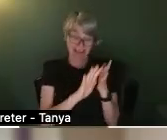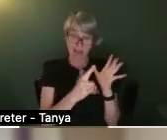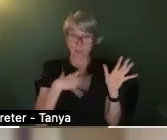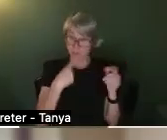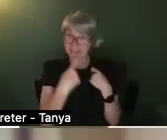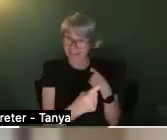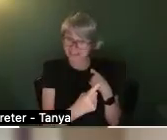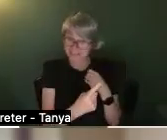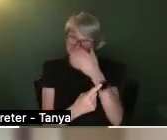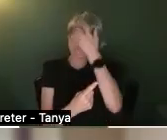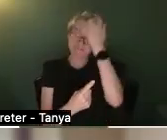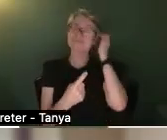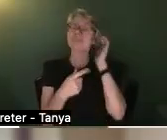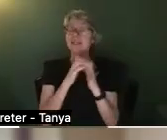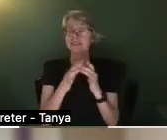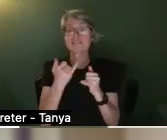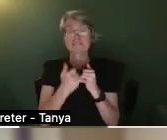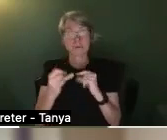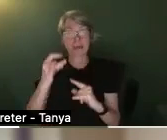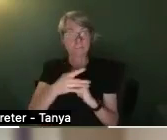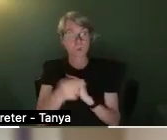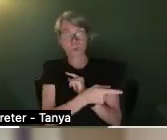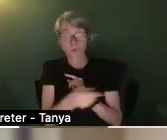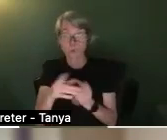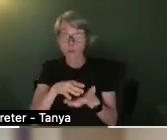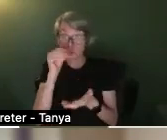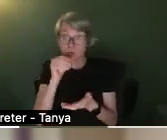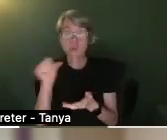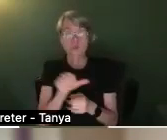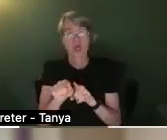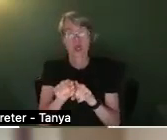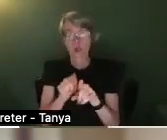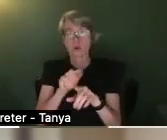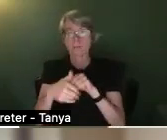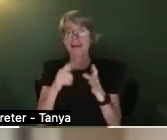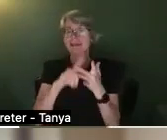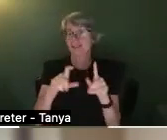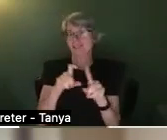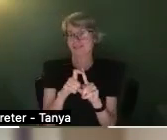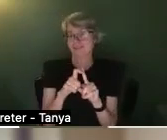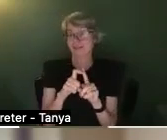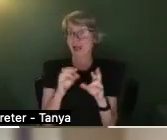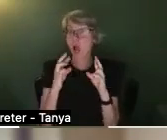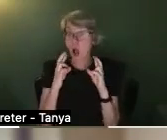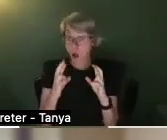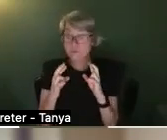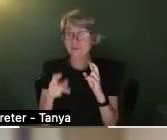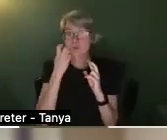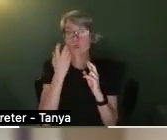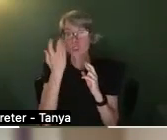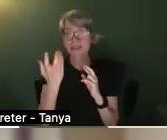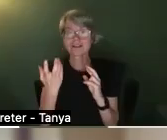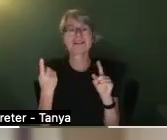She says, "It is very important that students learn about intellectual disability. I hope this will change the future of healthcare